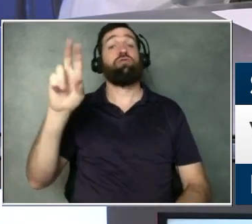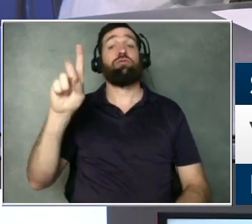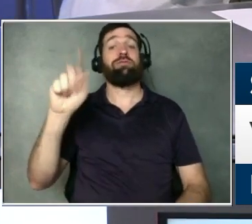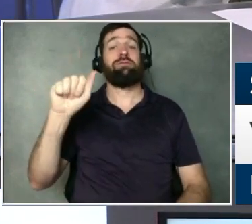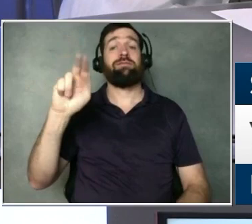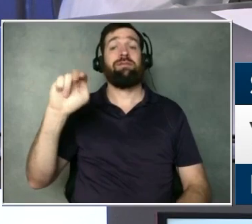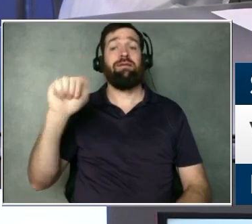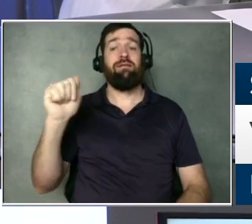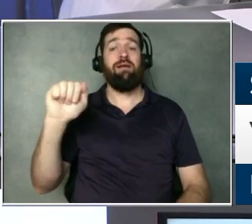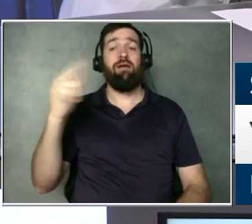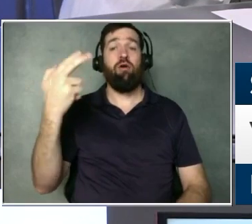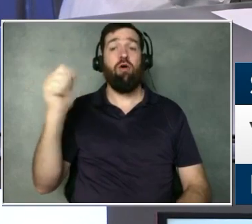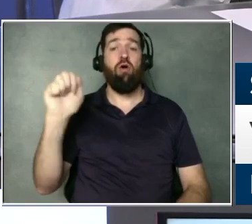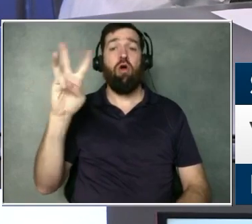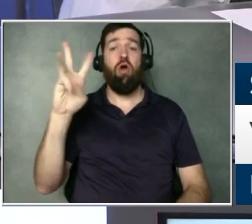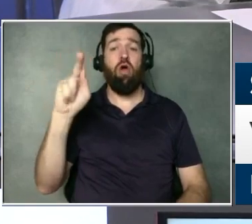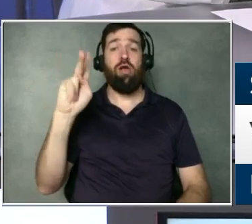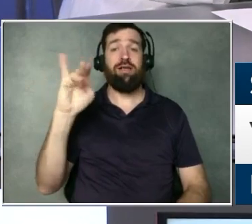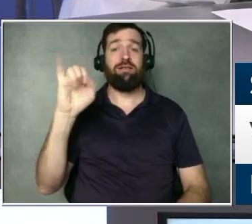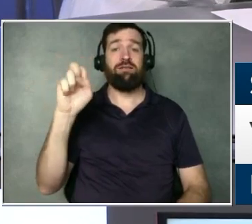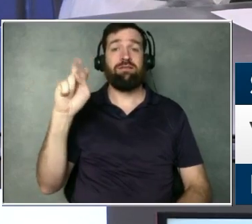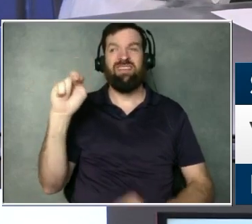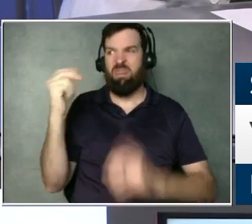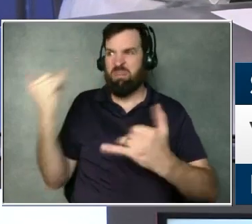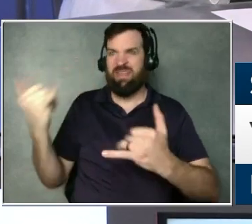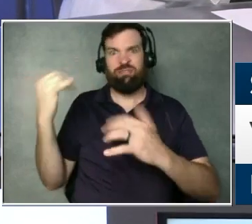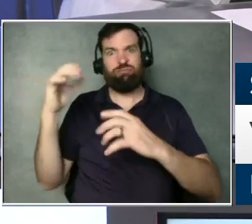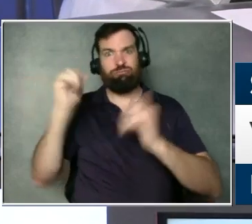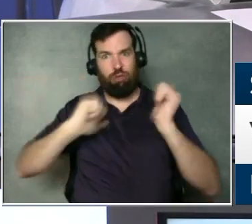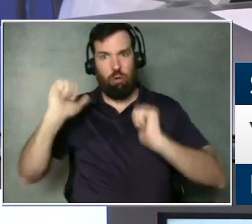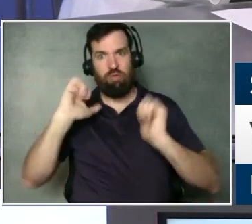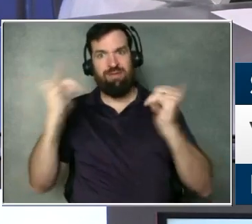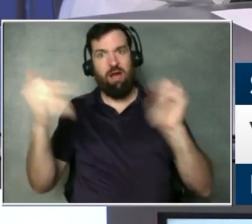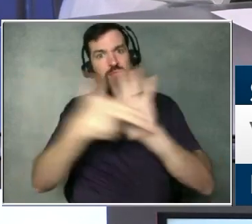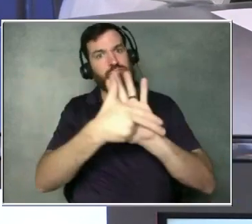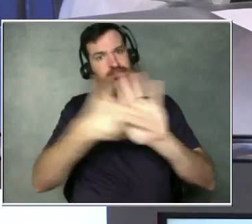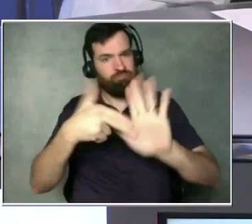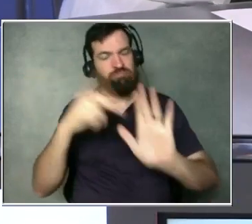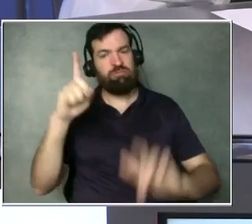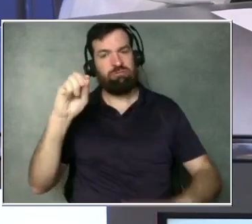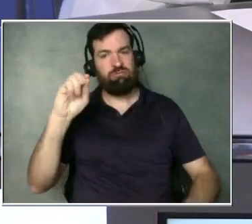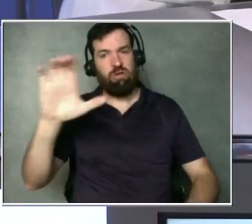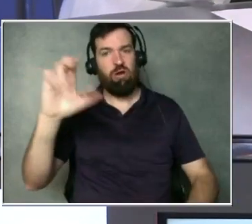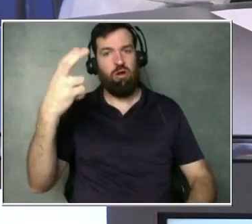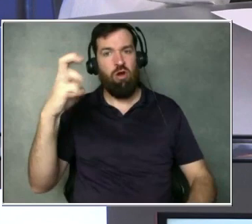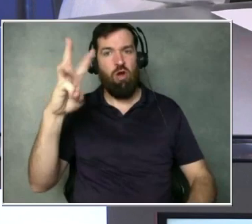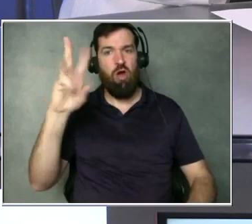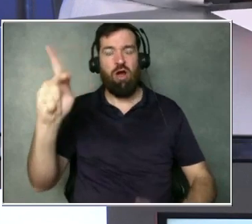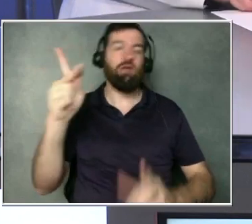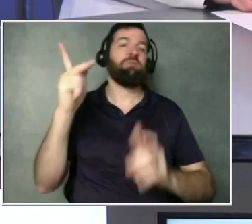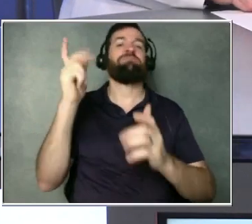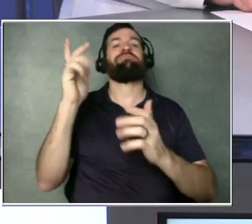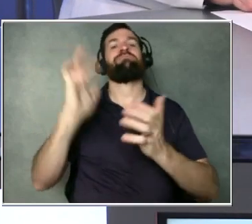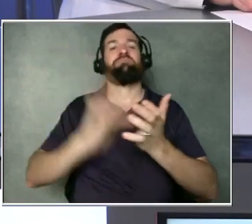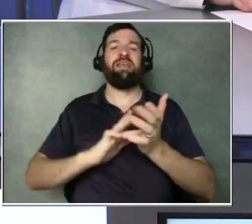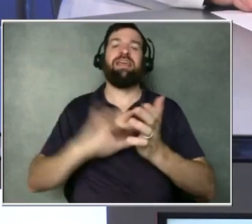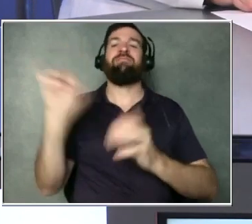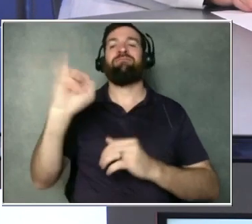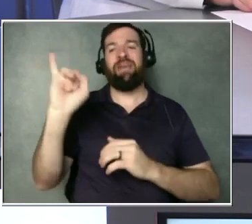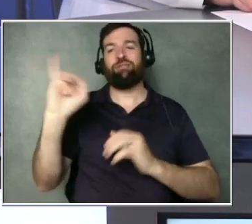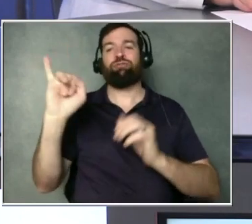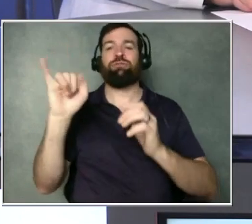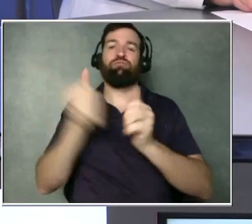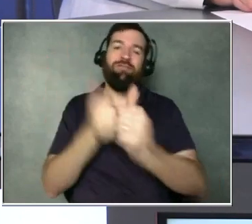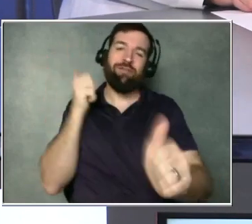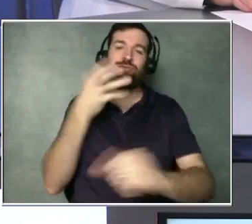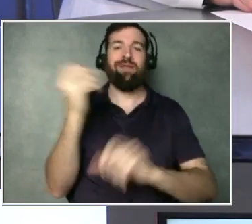him that anymore. This show has indoctrinated officially. He is now Doc Hawk, the Health System's Medical Director of Infection Prevention and Control, good friend of this program